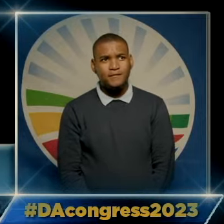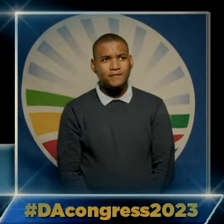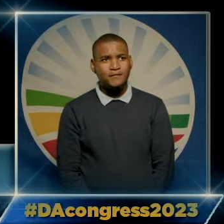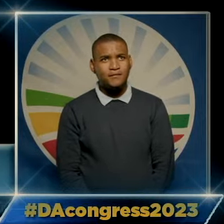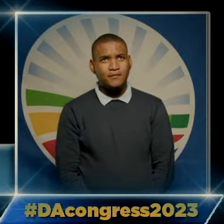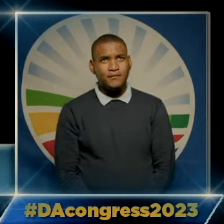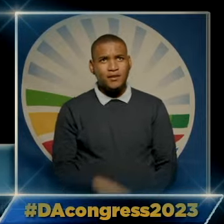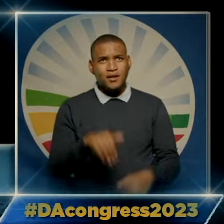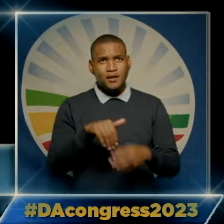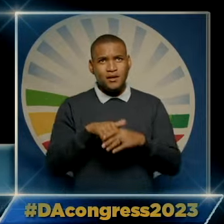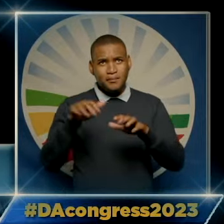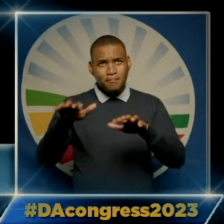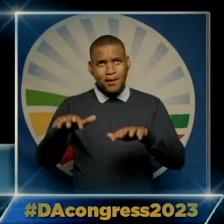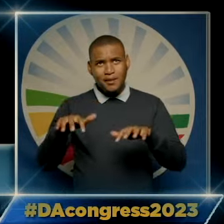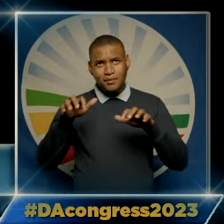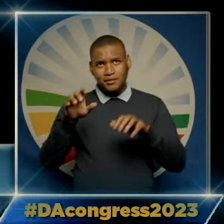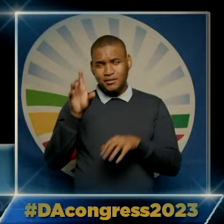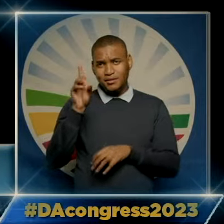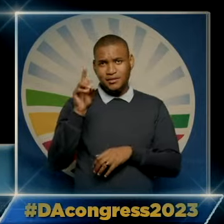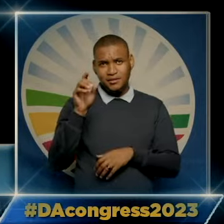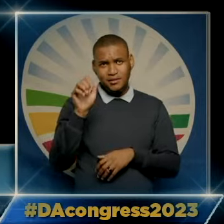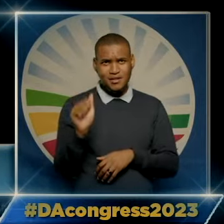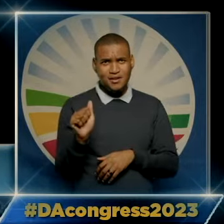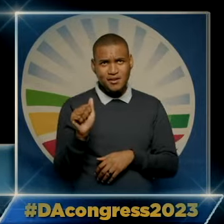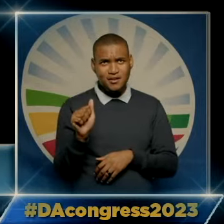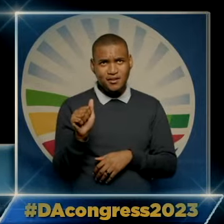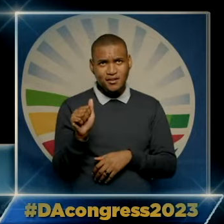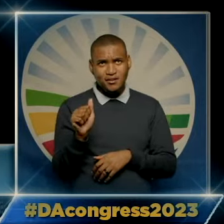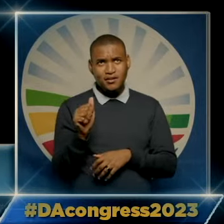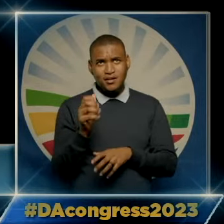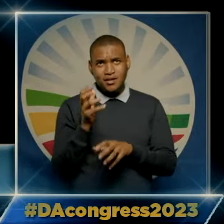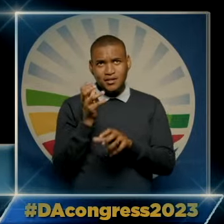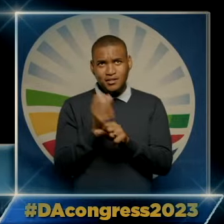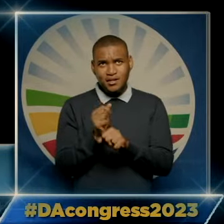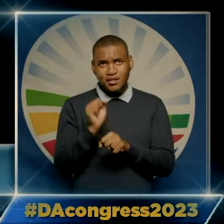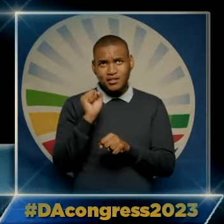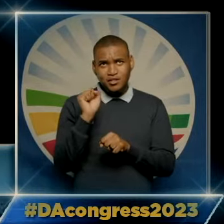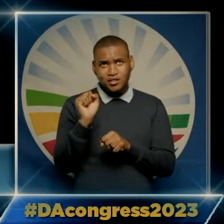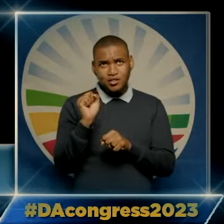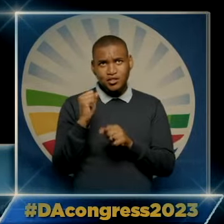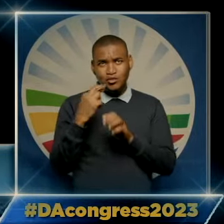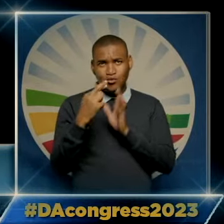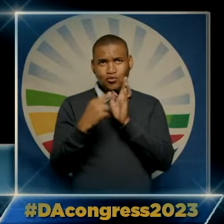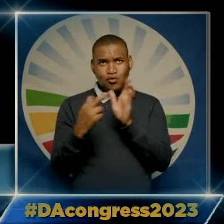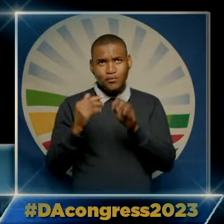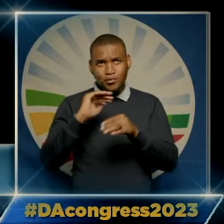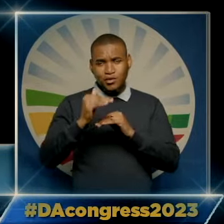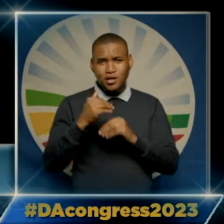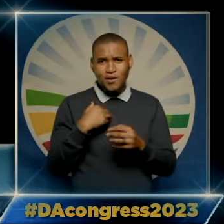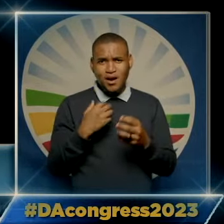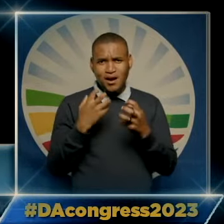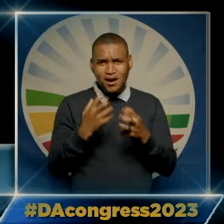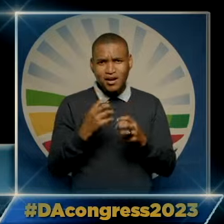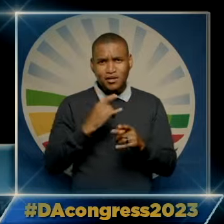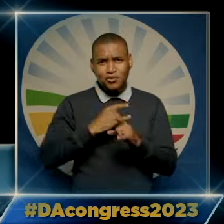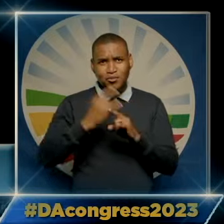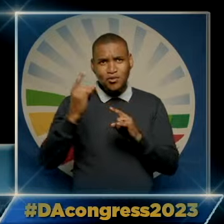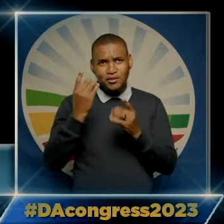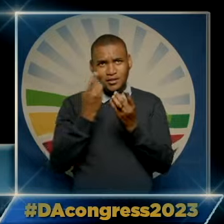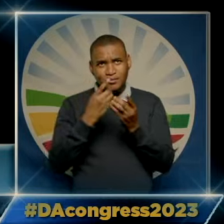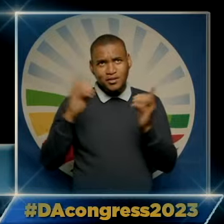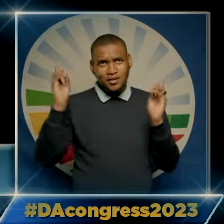In Parliament, the Democratic Alliance takes its role of protecting our hard-won democracy